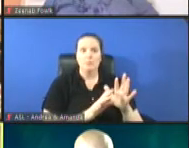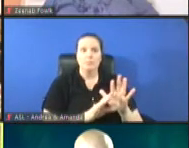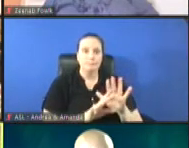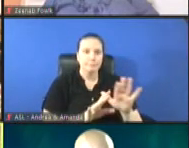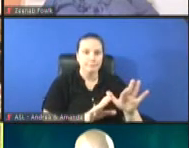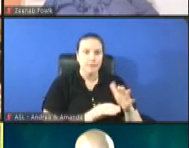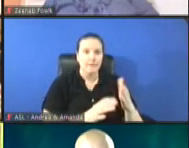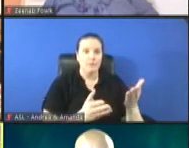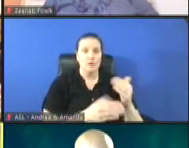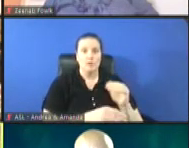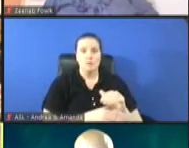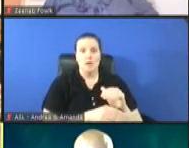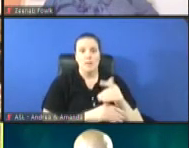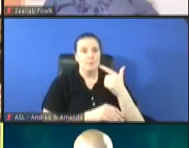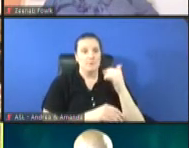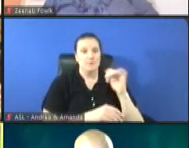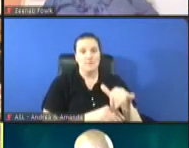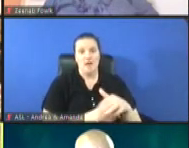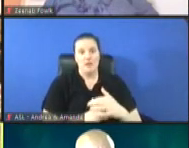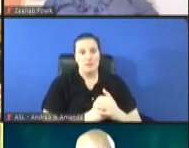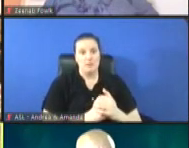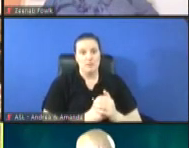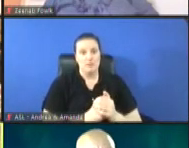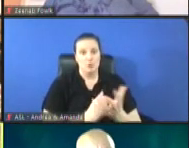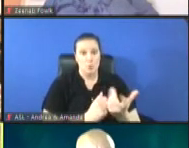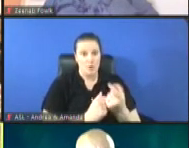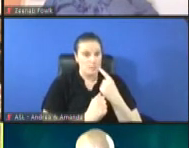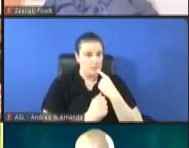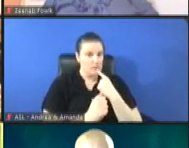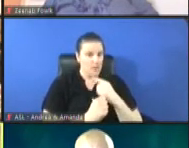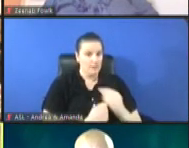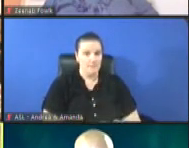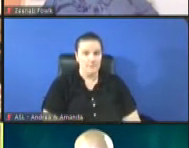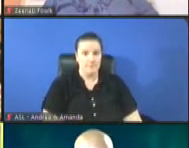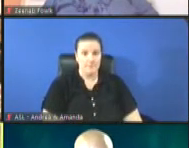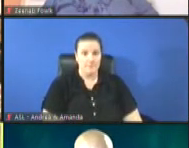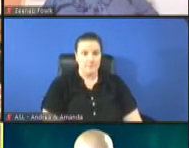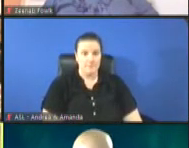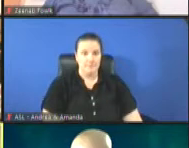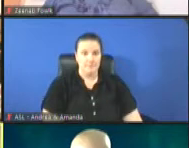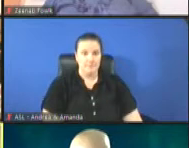if you're here tonight because of that, is there something you wanted to say?